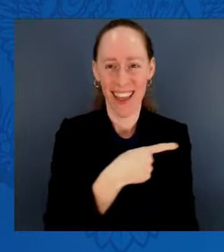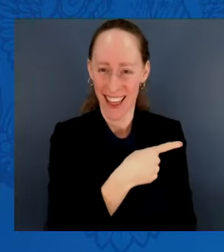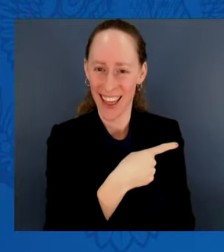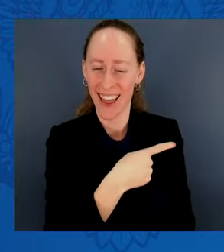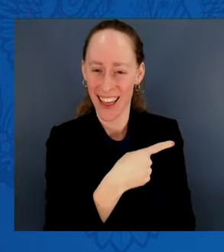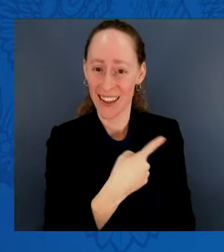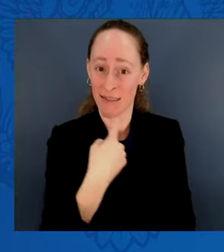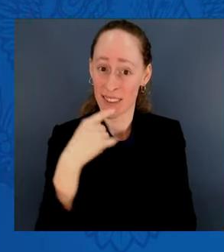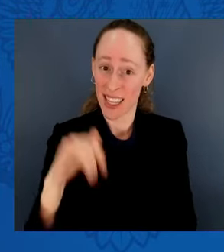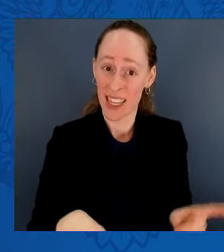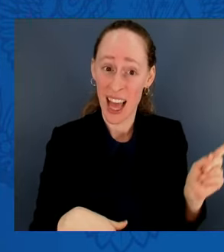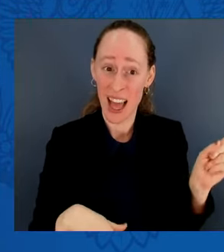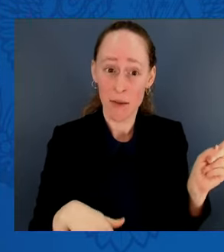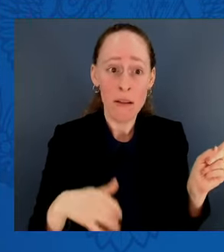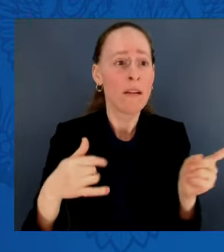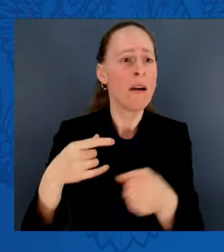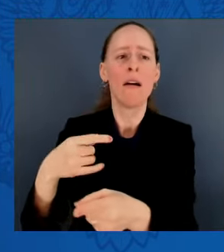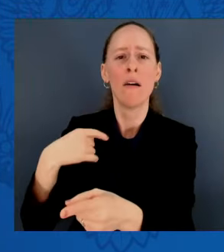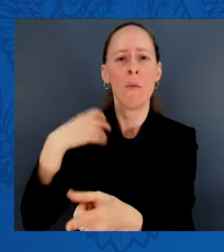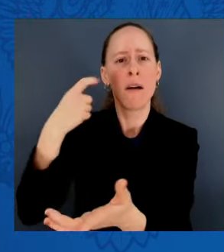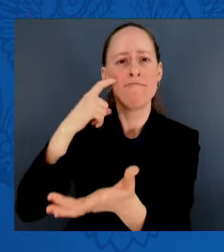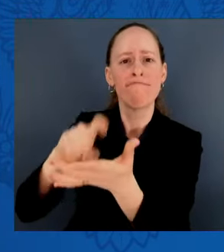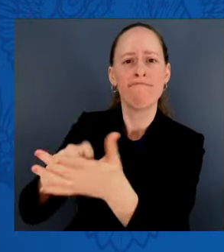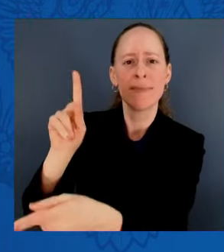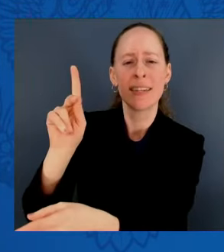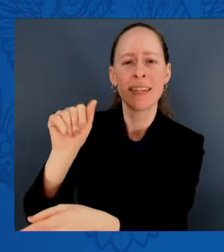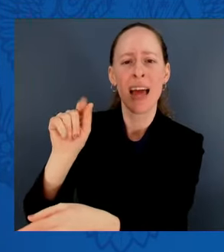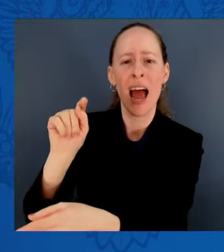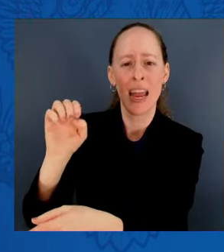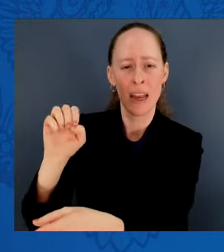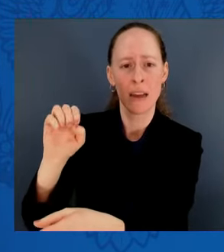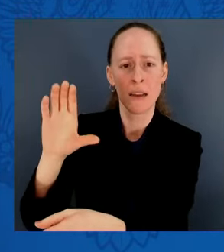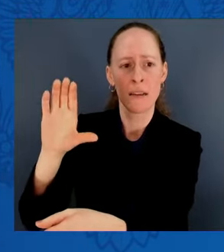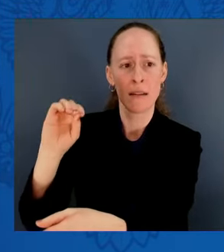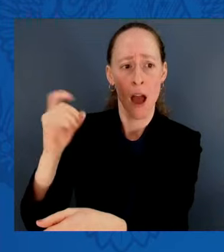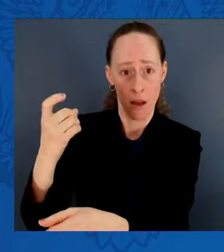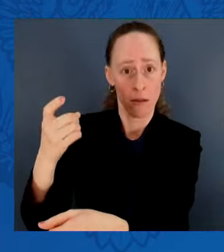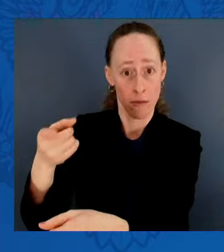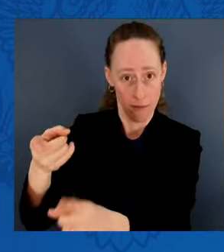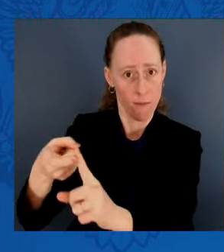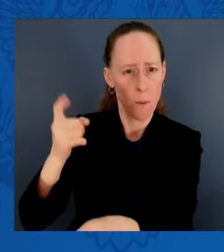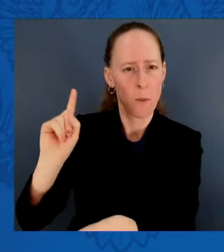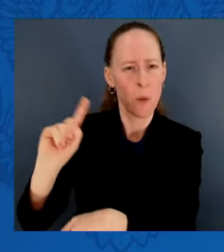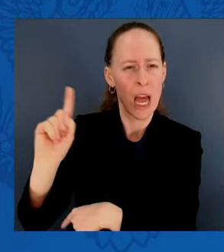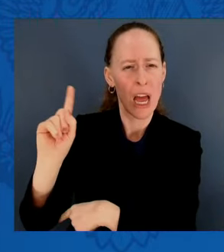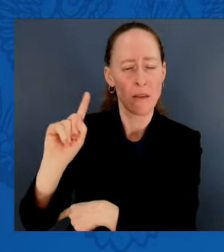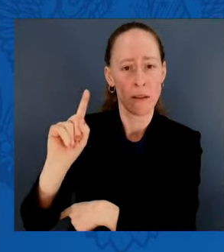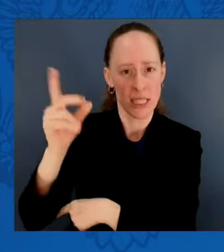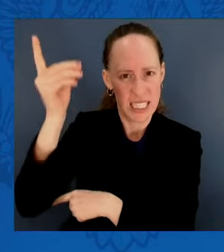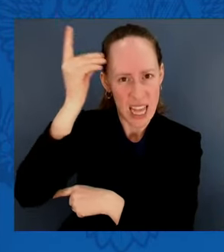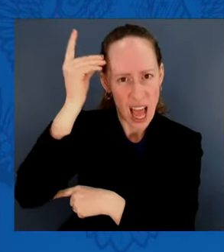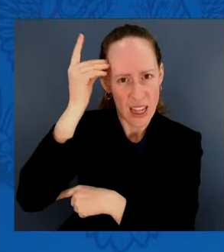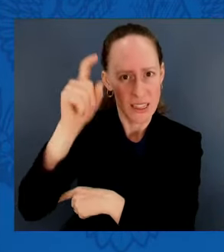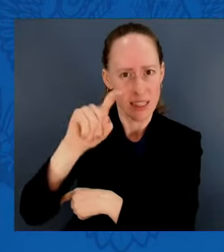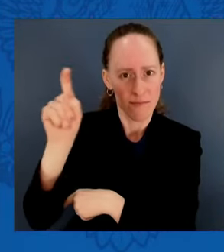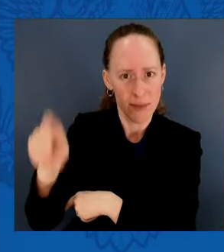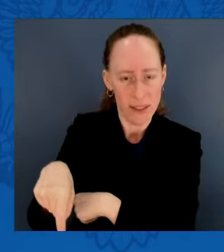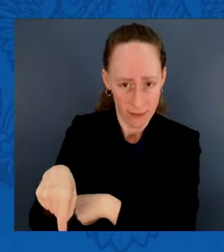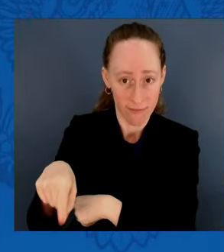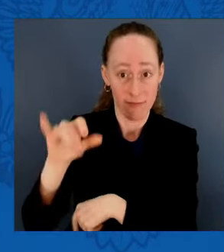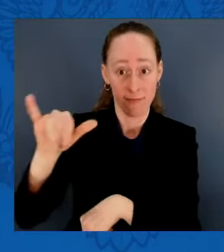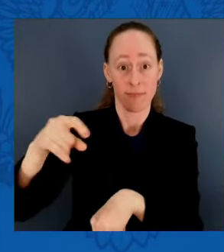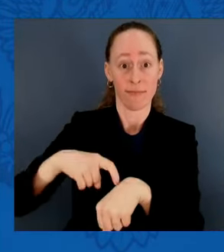Dallas. She's become pregnant again and had a fetus of a fatal condition. Her doctor told Kate that our own